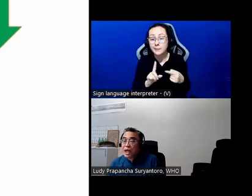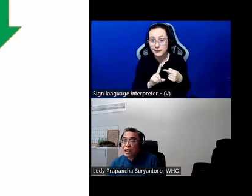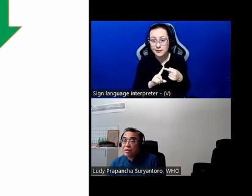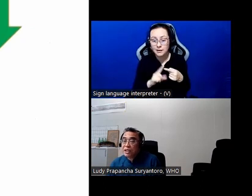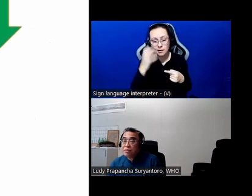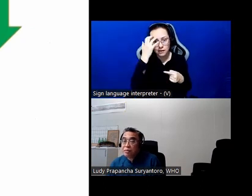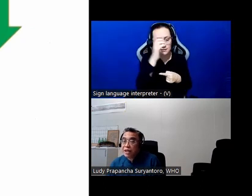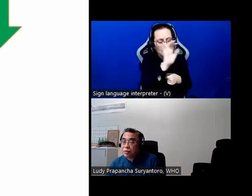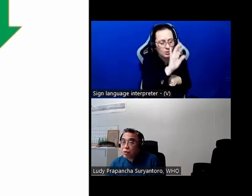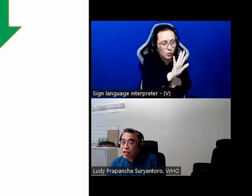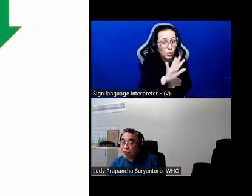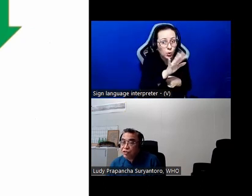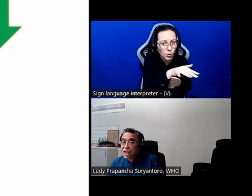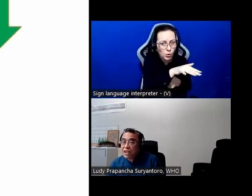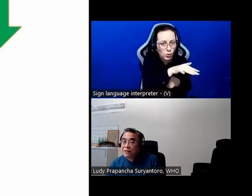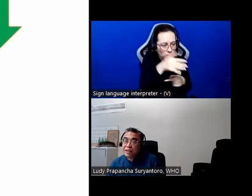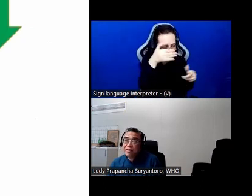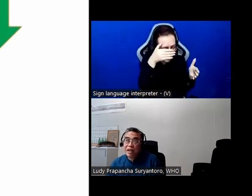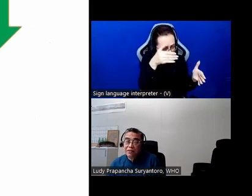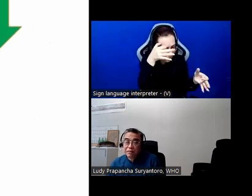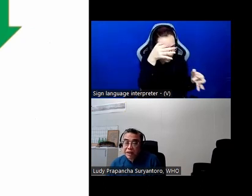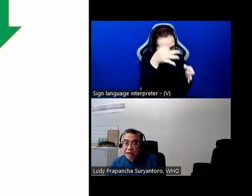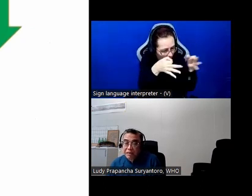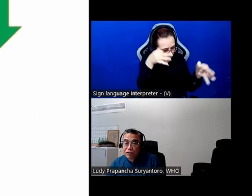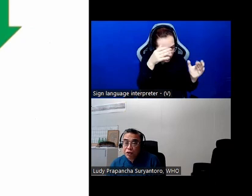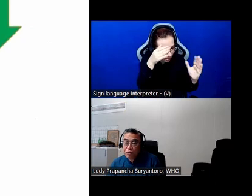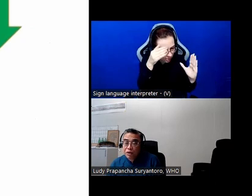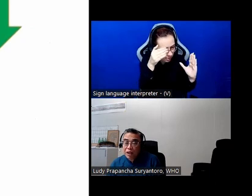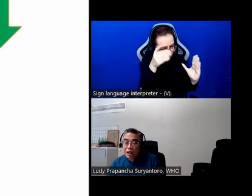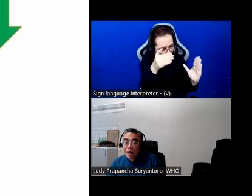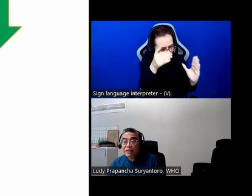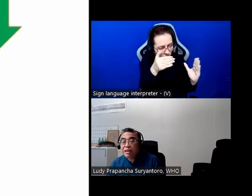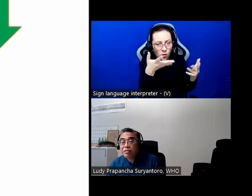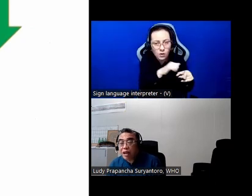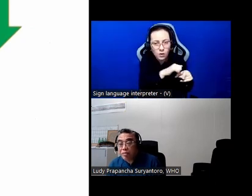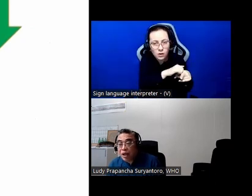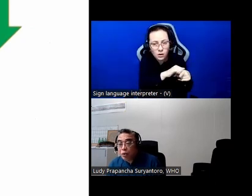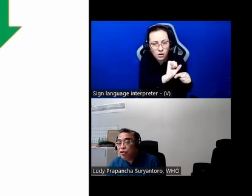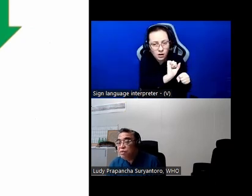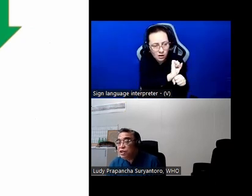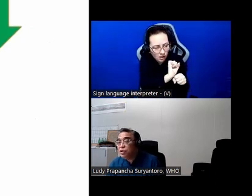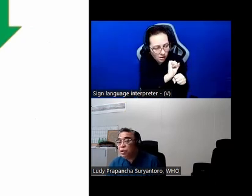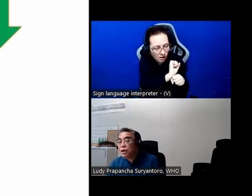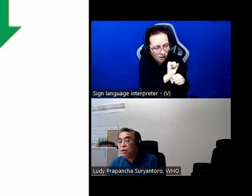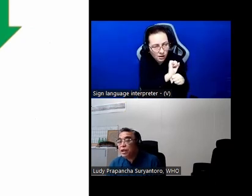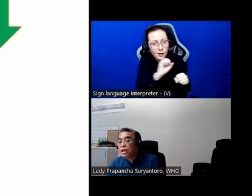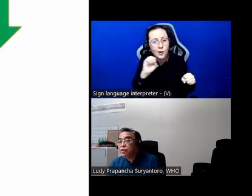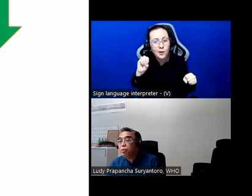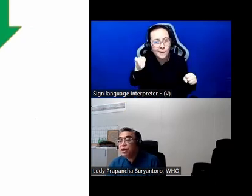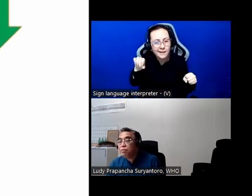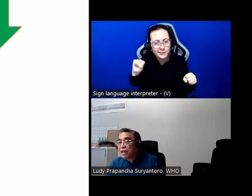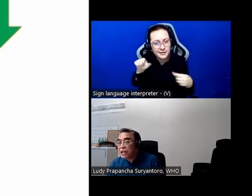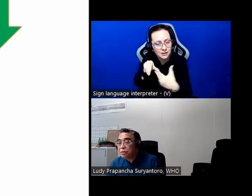ongoing health emergency preparedness processes and activities delivered by the WHO. At the same time, we need to make sure that we